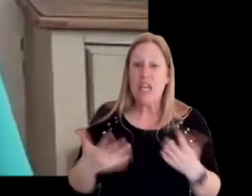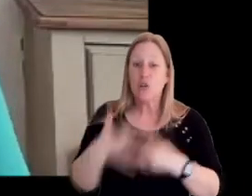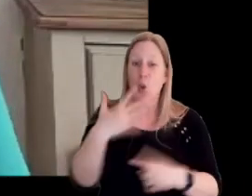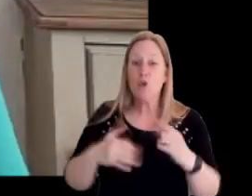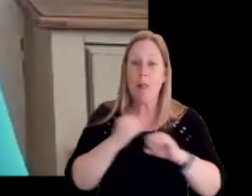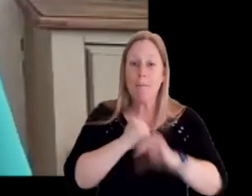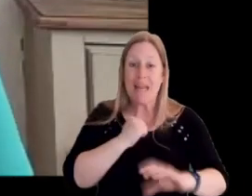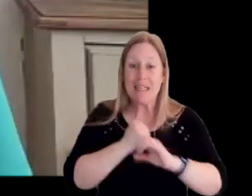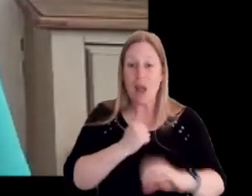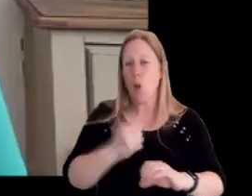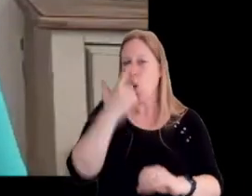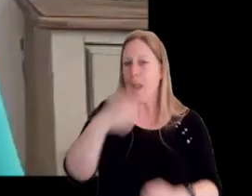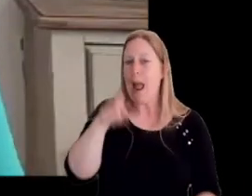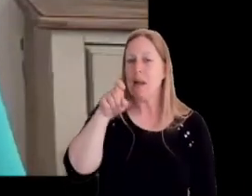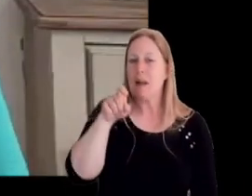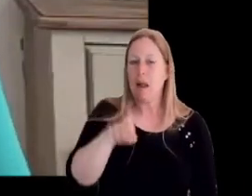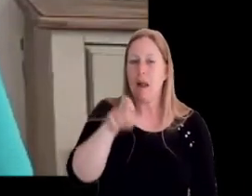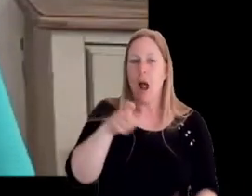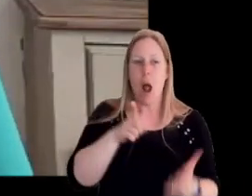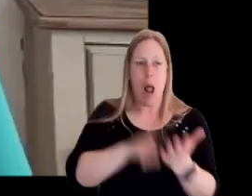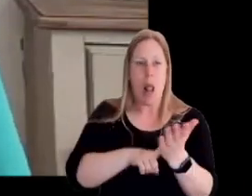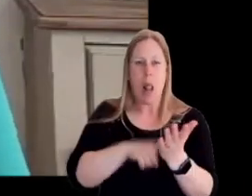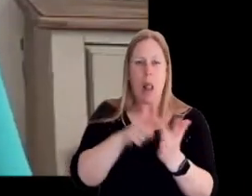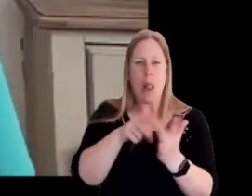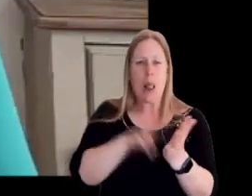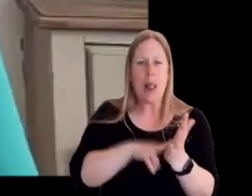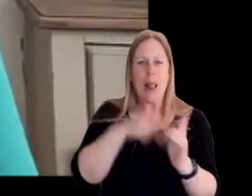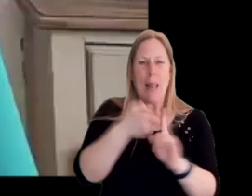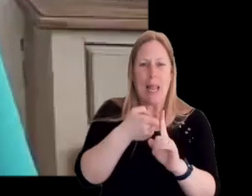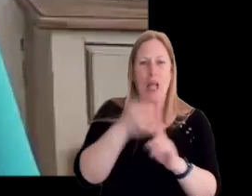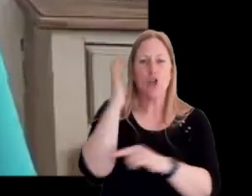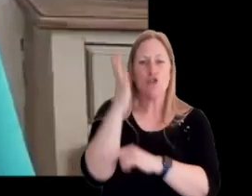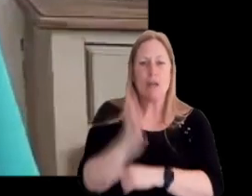you can go on Linktree